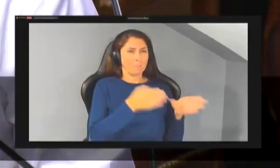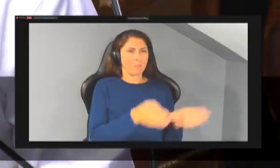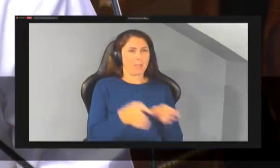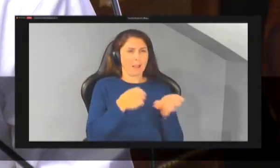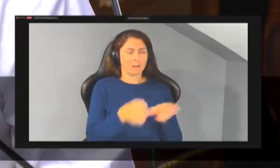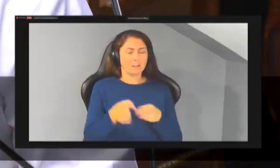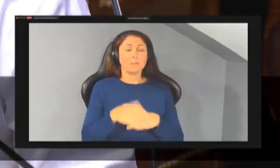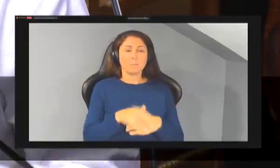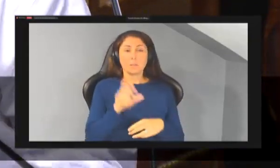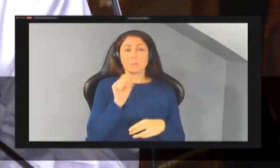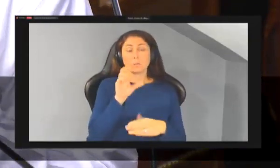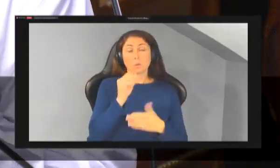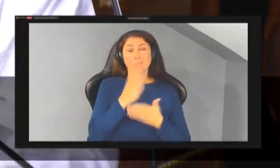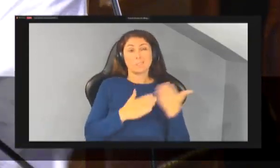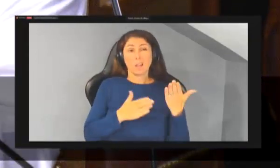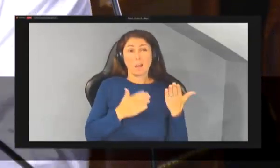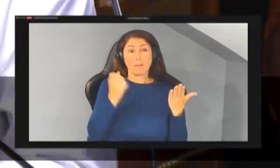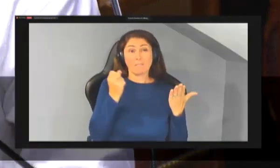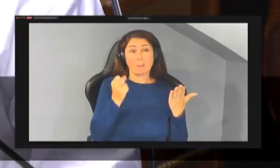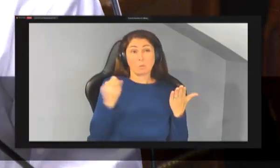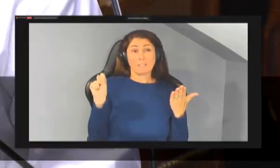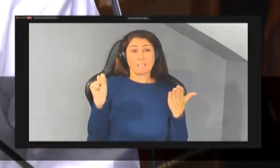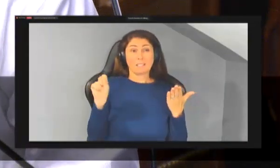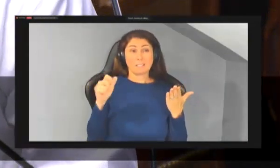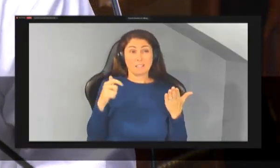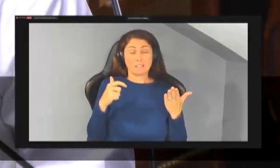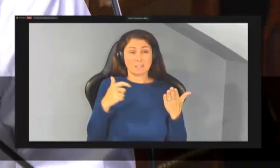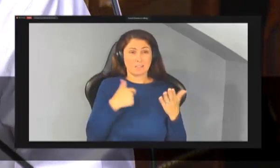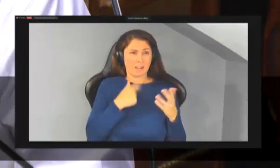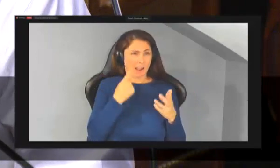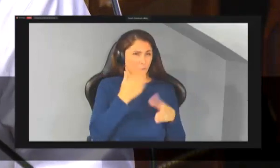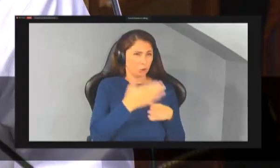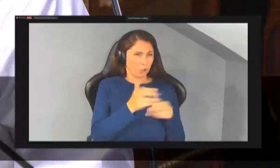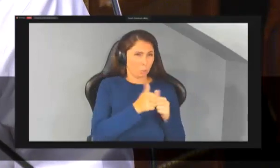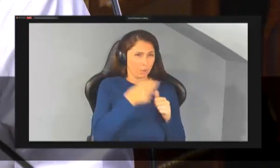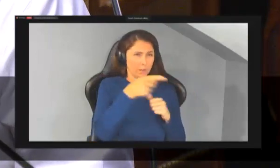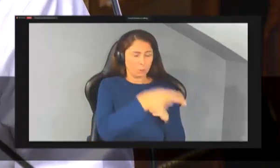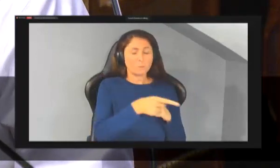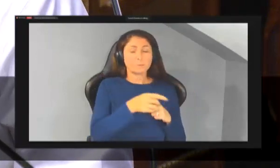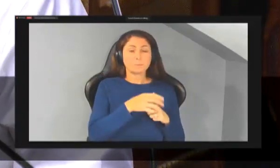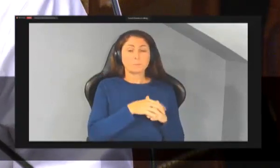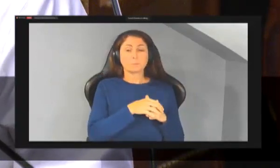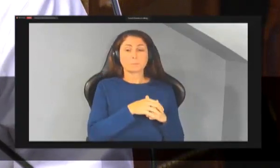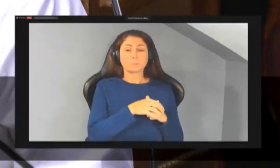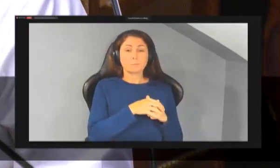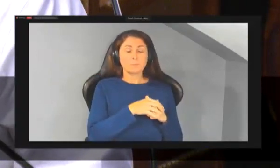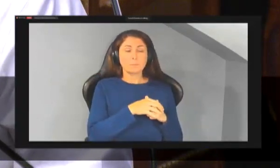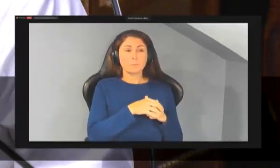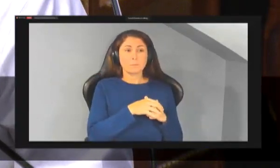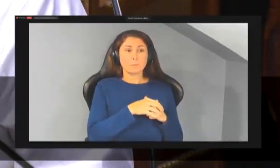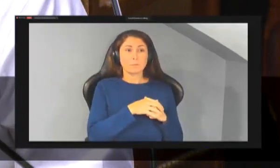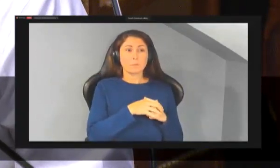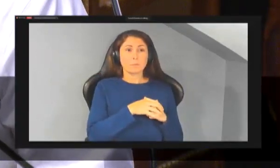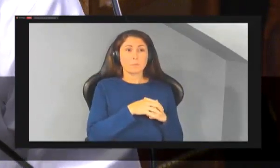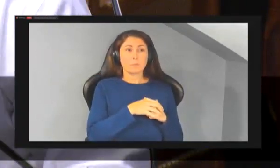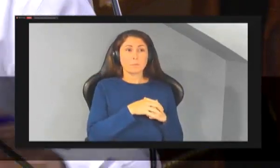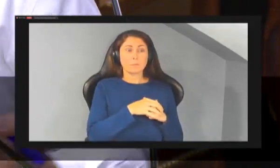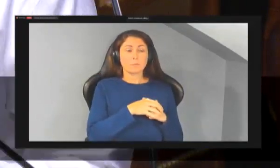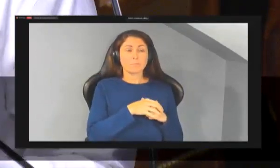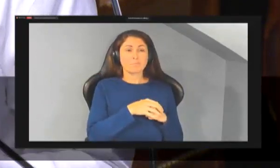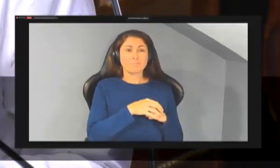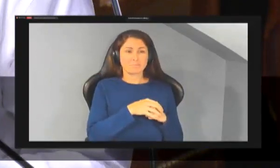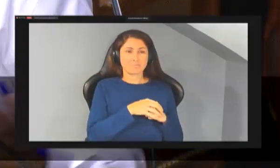some of the resistance that I'm meeting that I shared with you is the